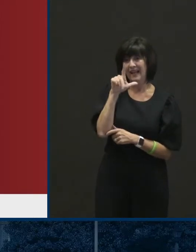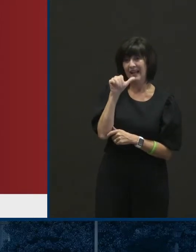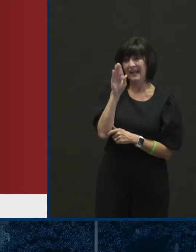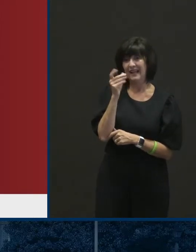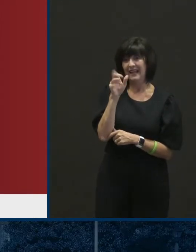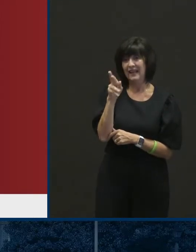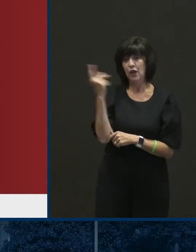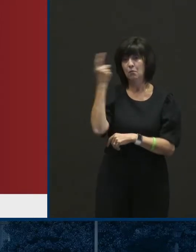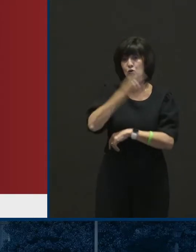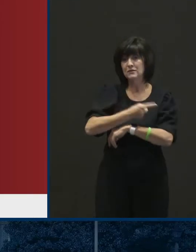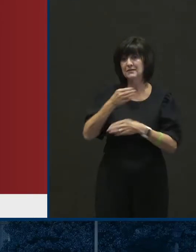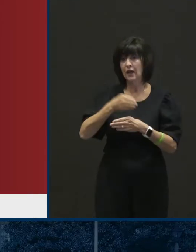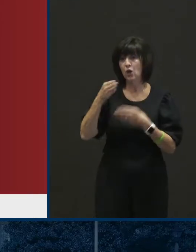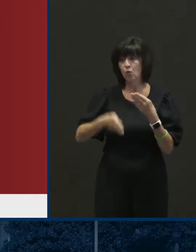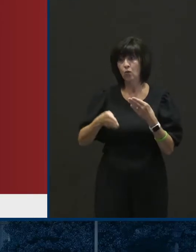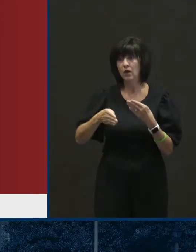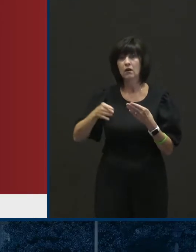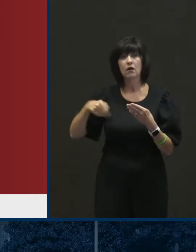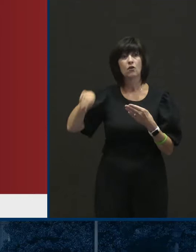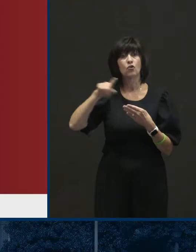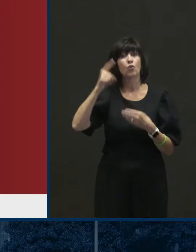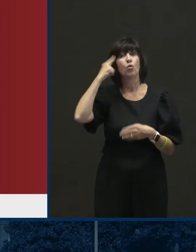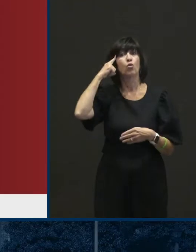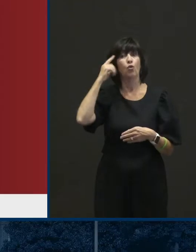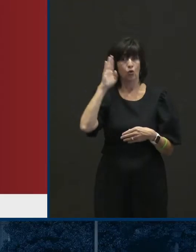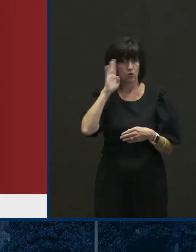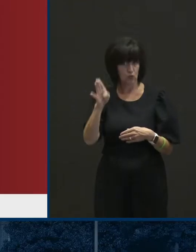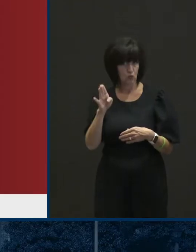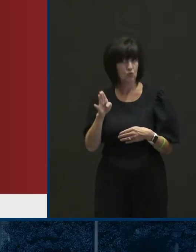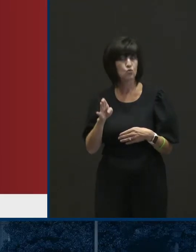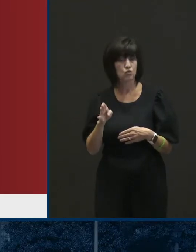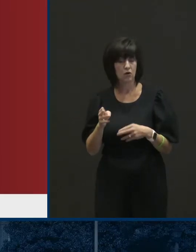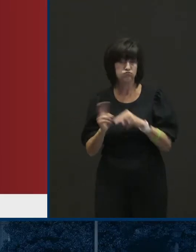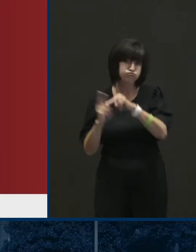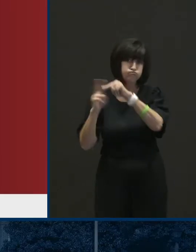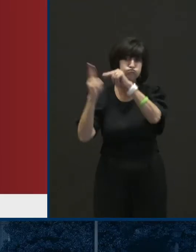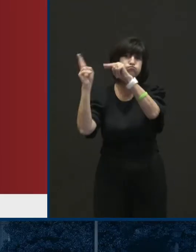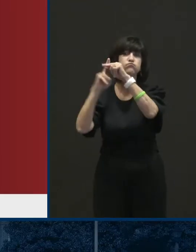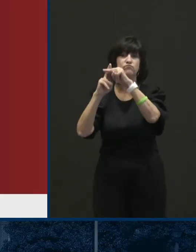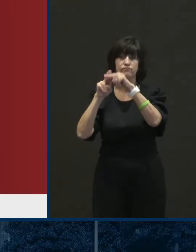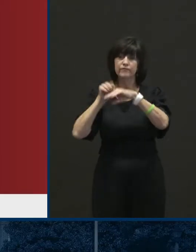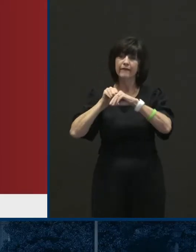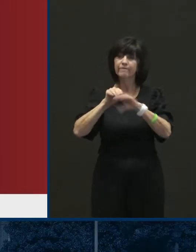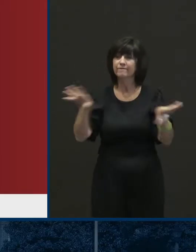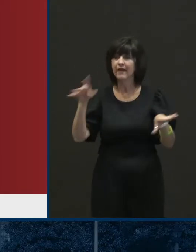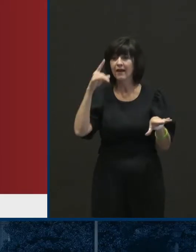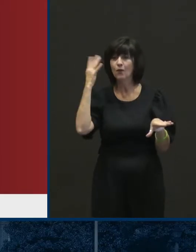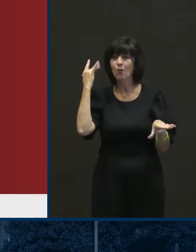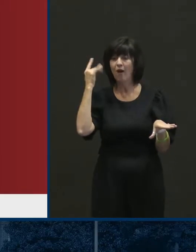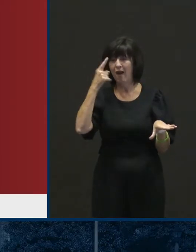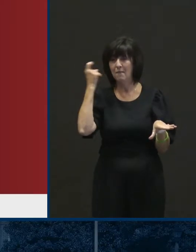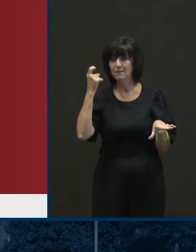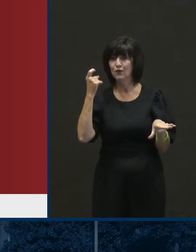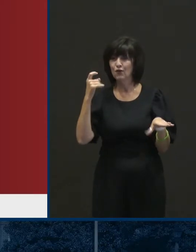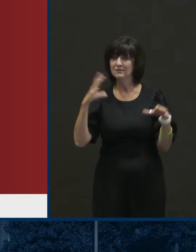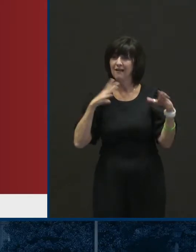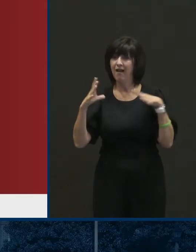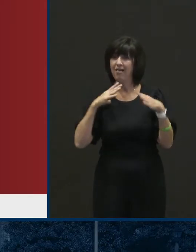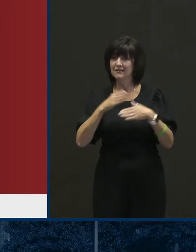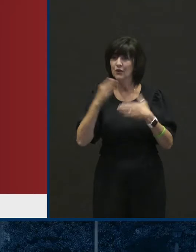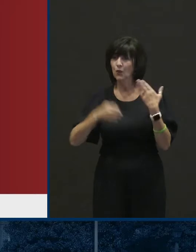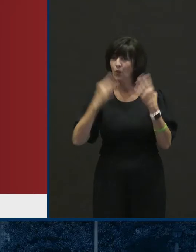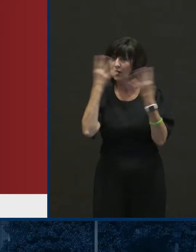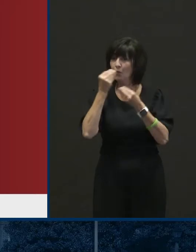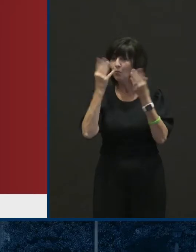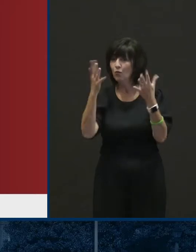haven't seen that yet. It could be behind some of these little upticks in Newark and in Wilmington,